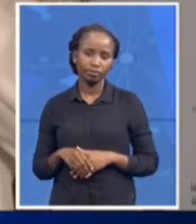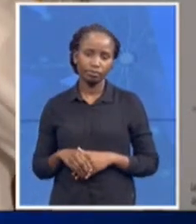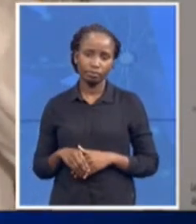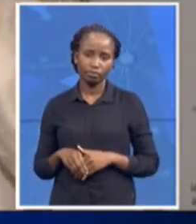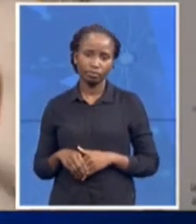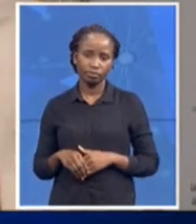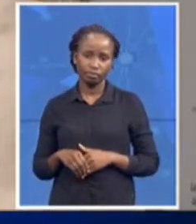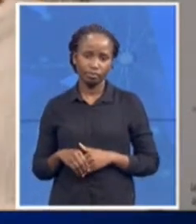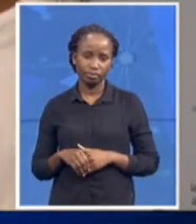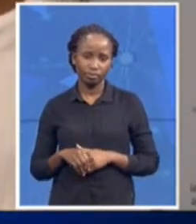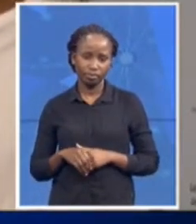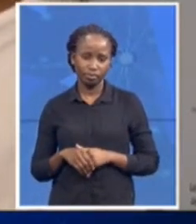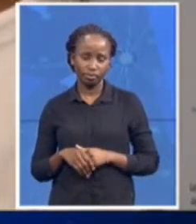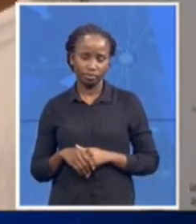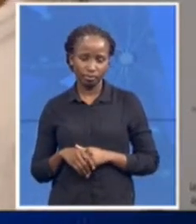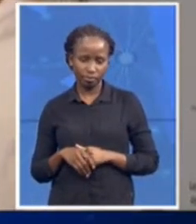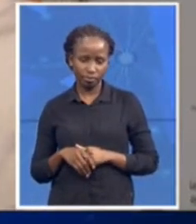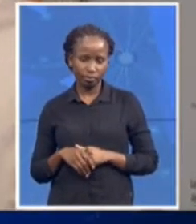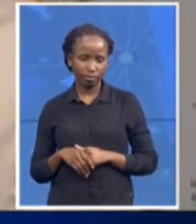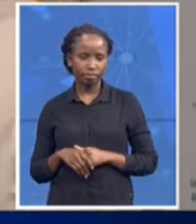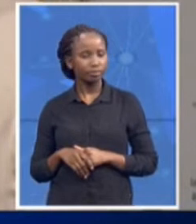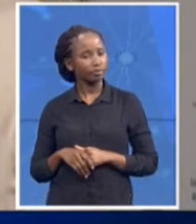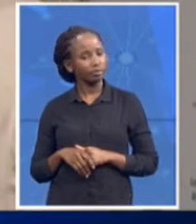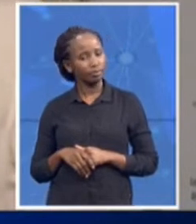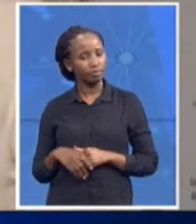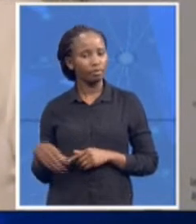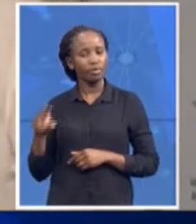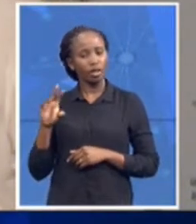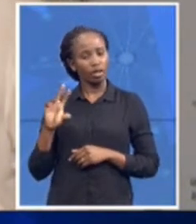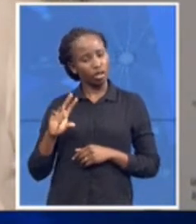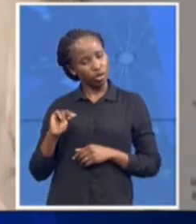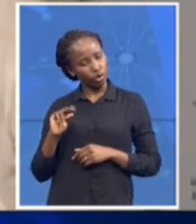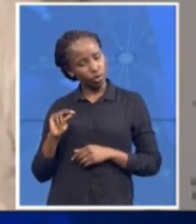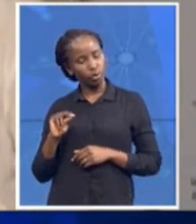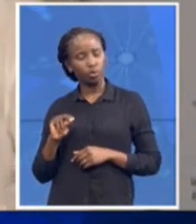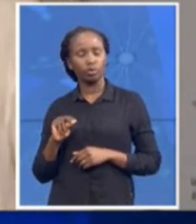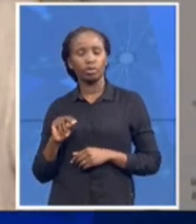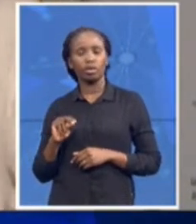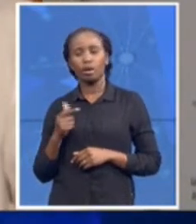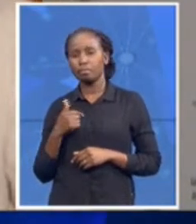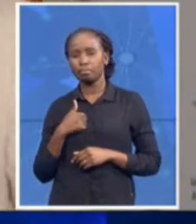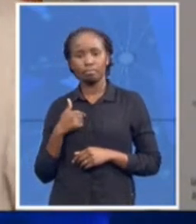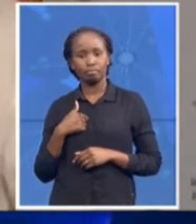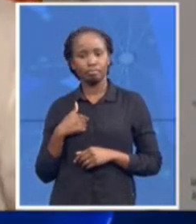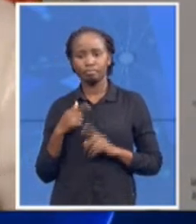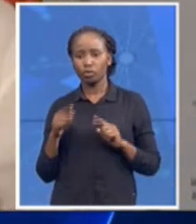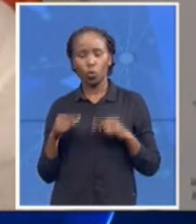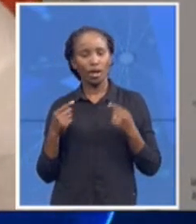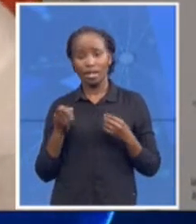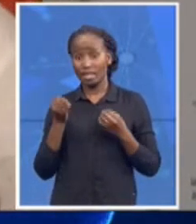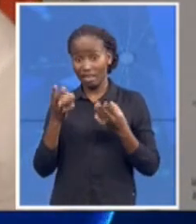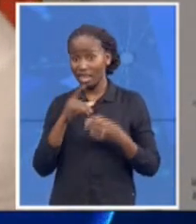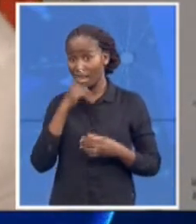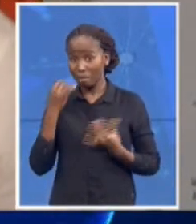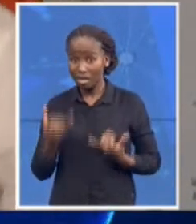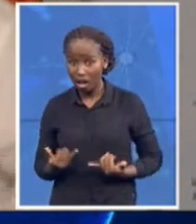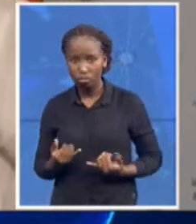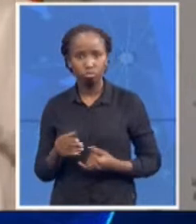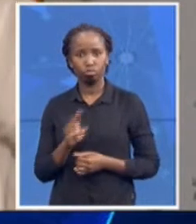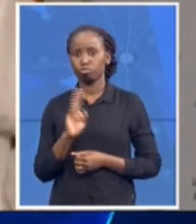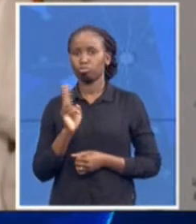No, Govan, I won't be able to give you the names now, especially because, as I said earlier